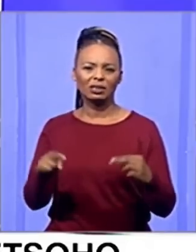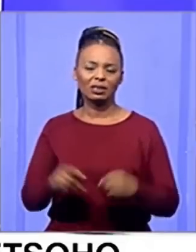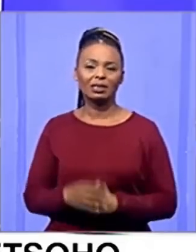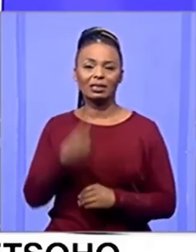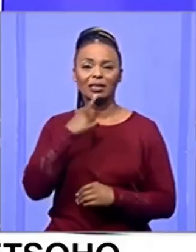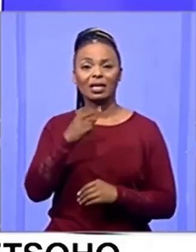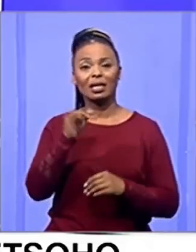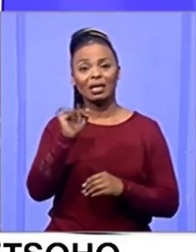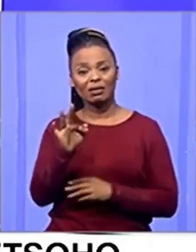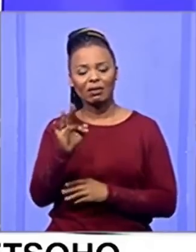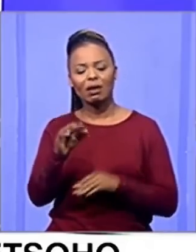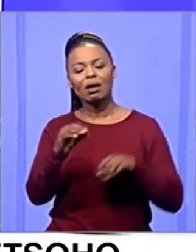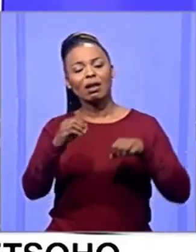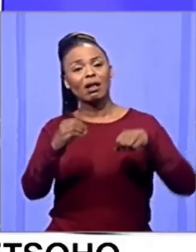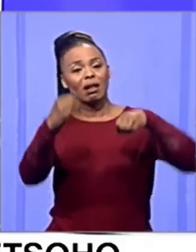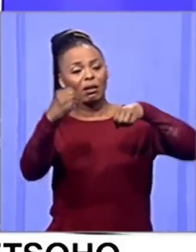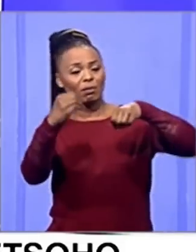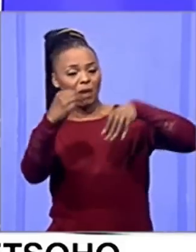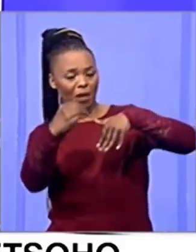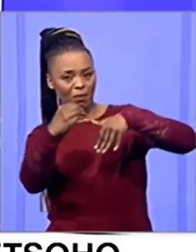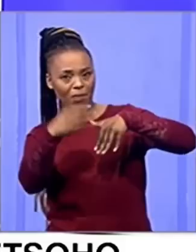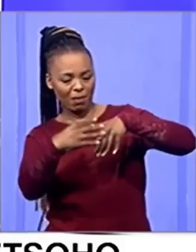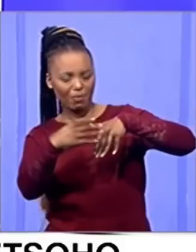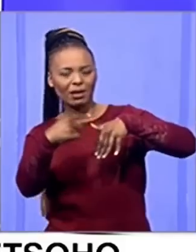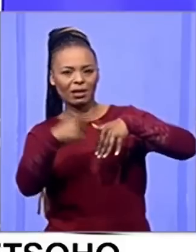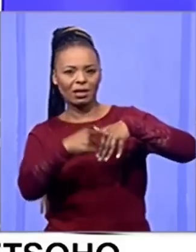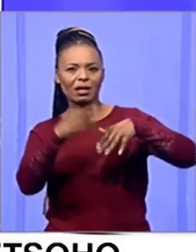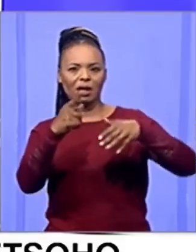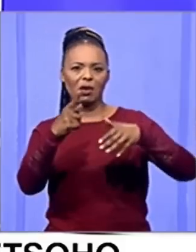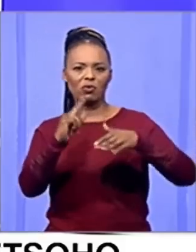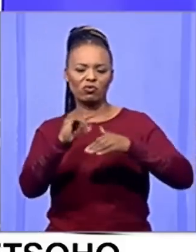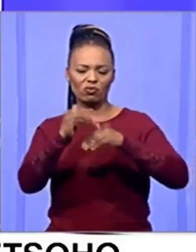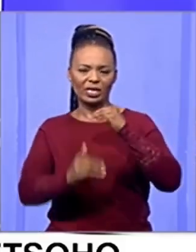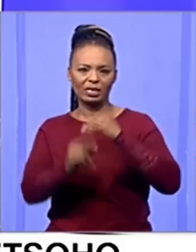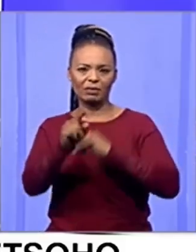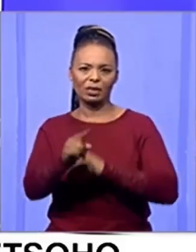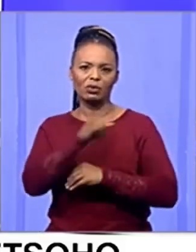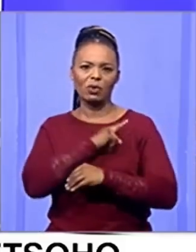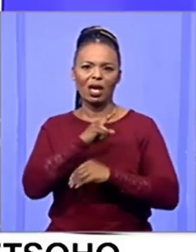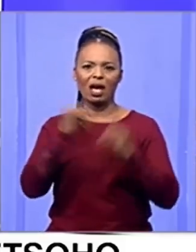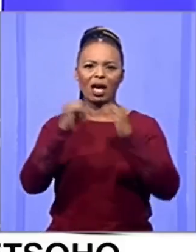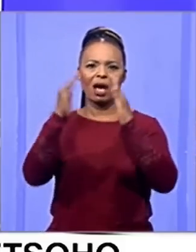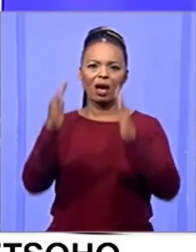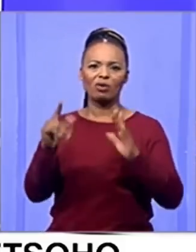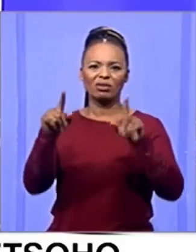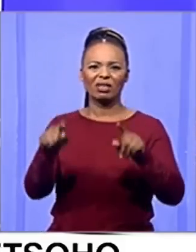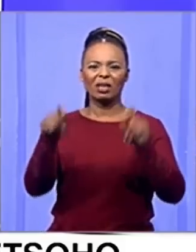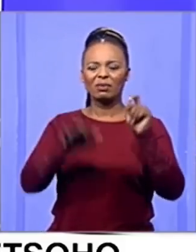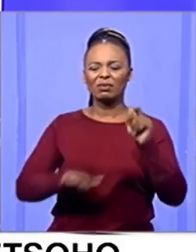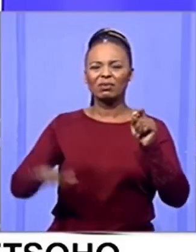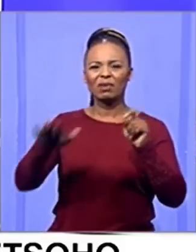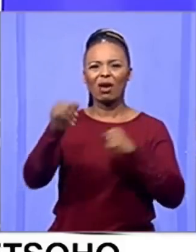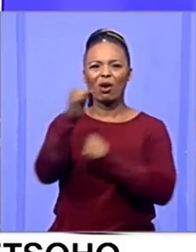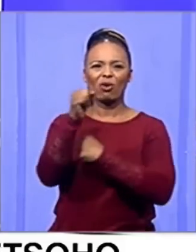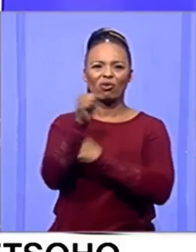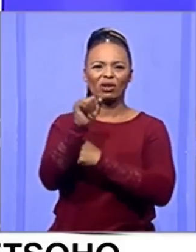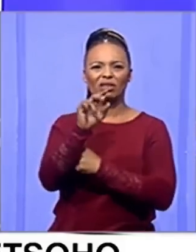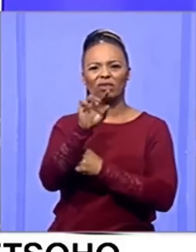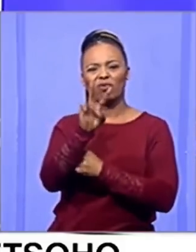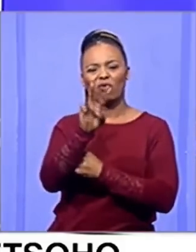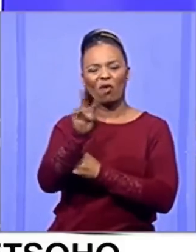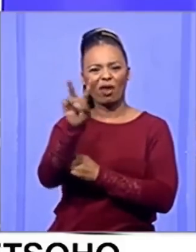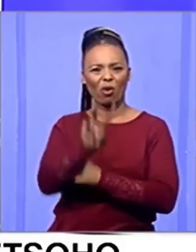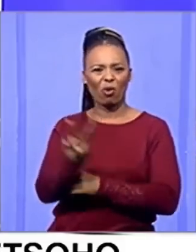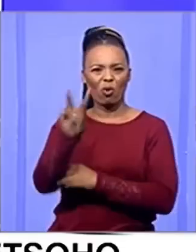kengwa disola. Sena se tla ka mora hore ho qhome mollo ntlong kgolong ya Vocational Cape Town ka Sontaha. Diphuputso di ntse di tswela pele